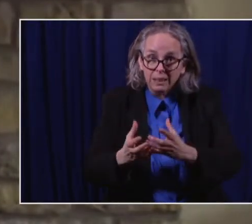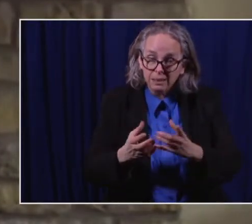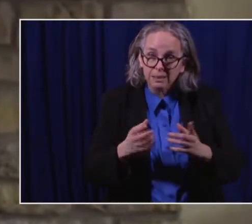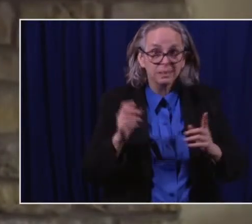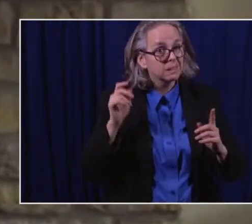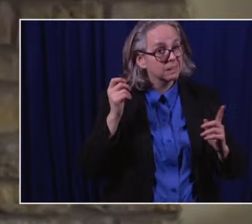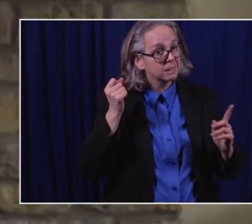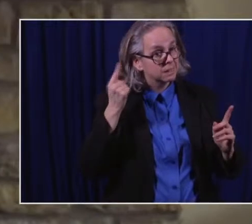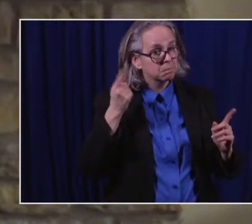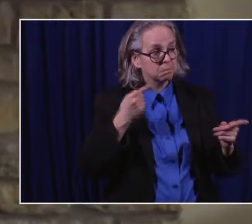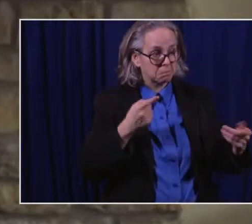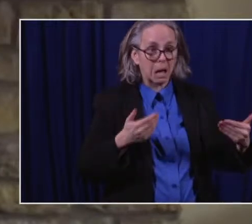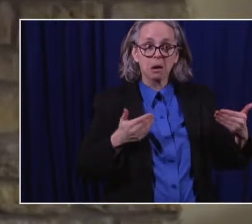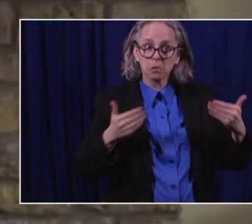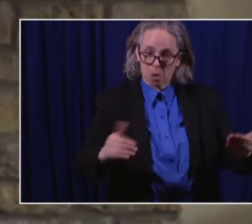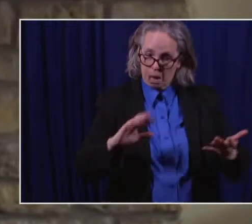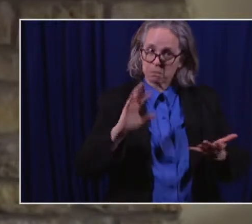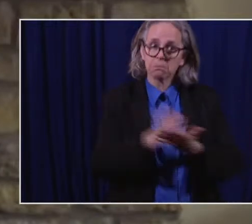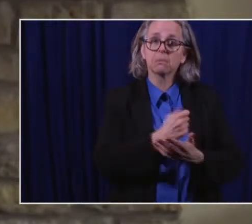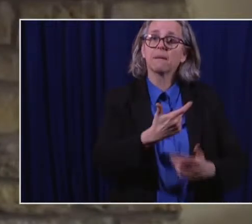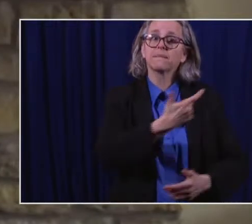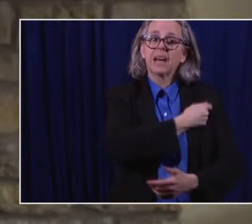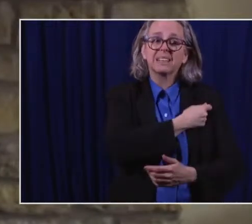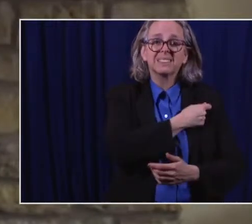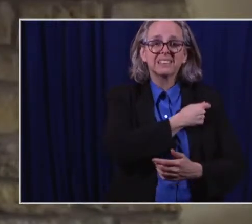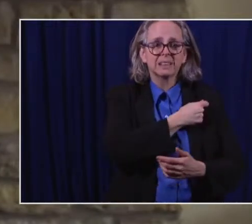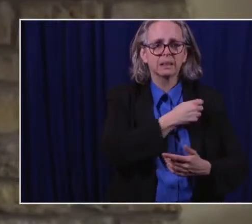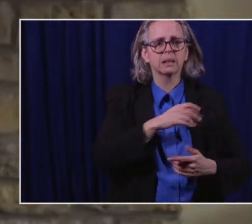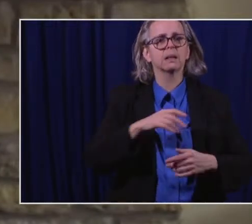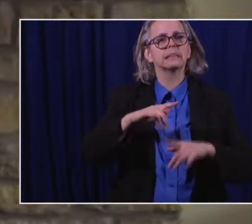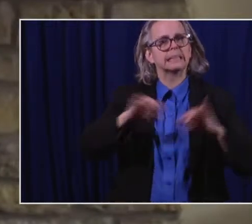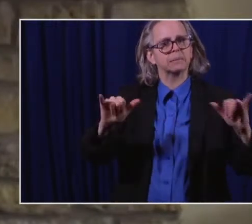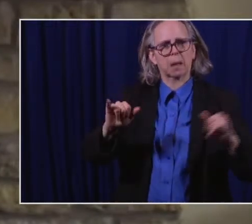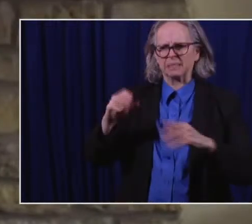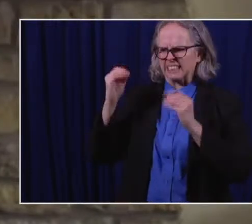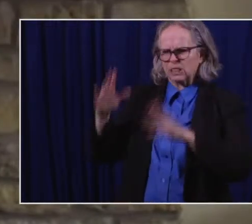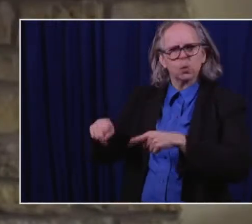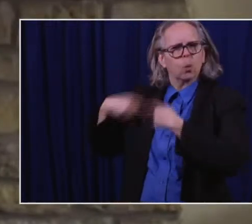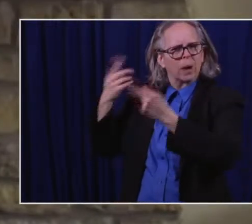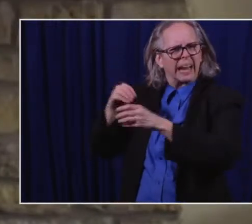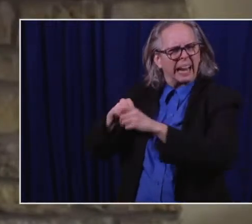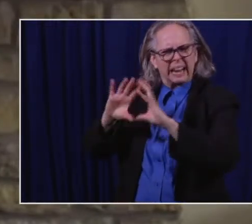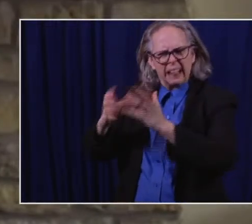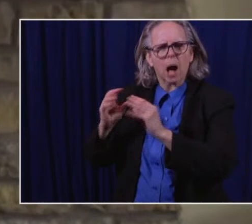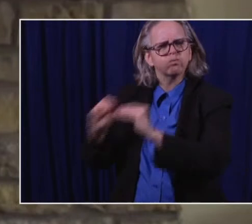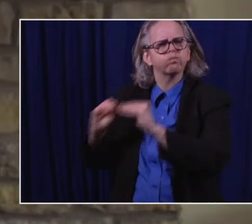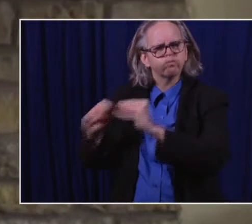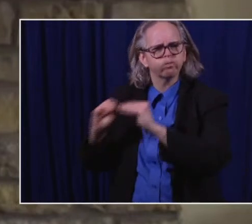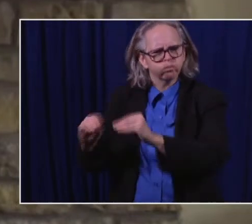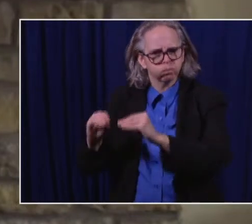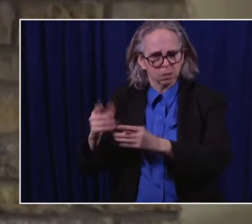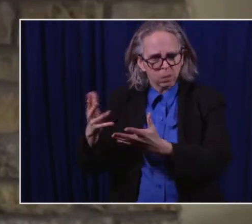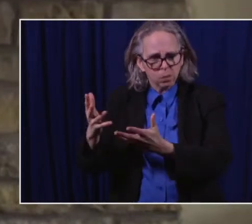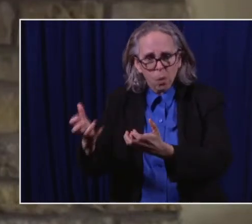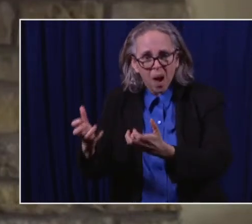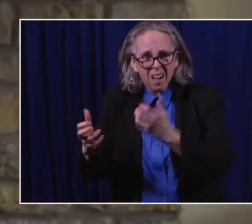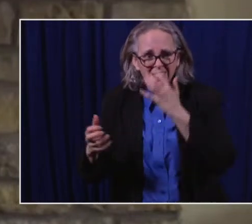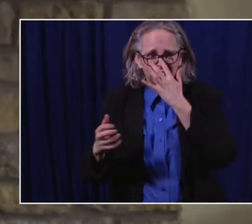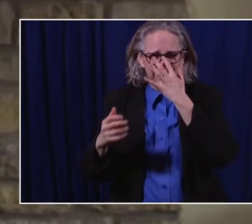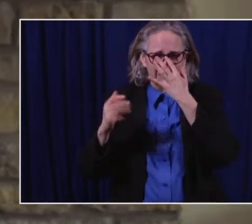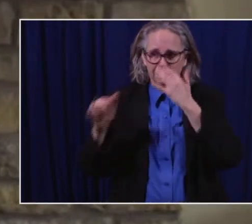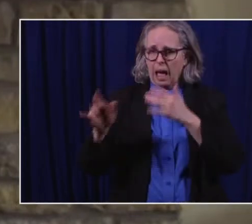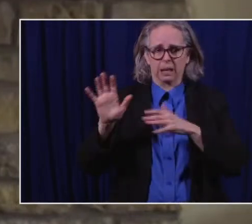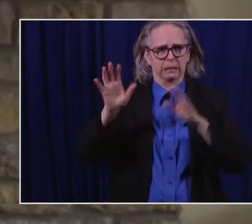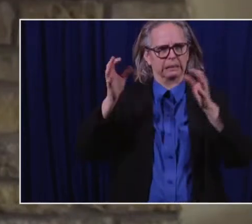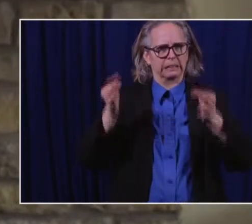be vaccinated and to go back into school. But we've really we can't micromanage this at the school level. We're relying on the